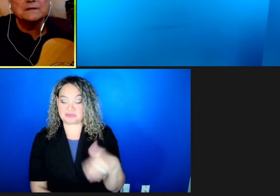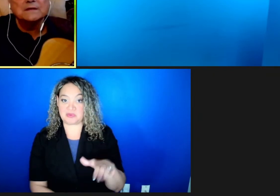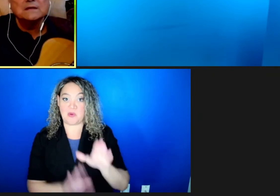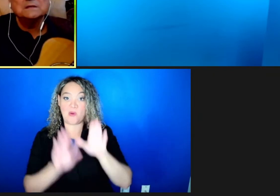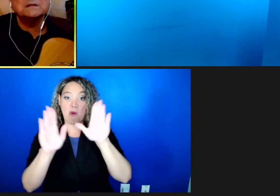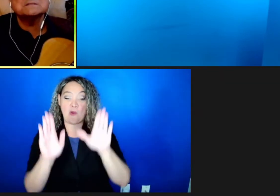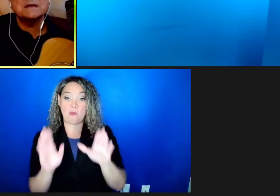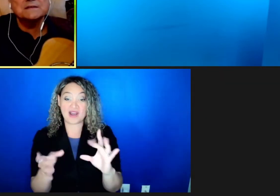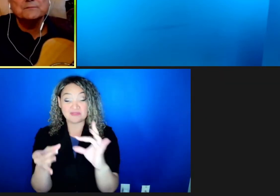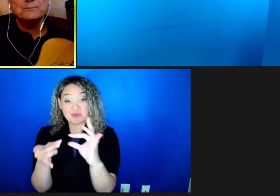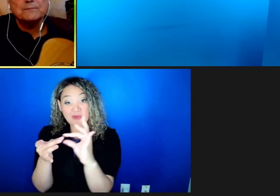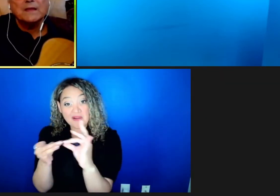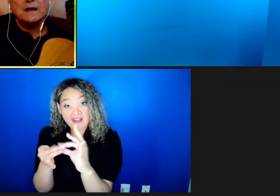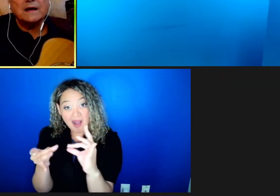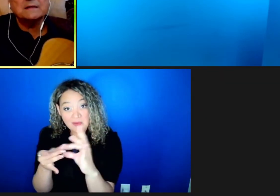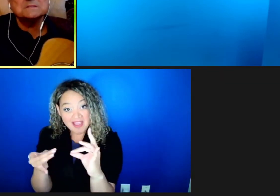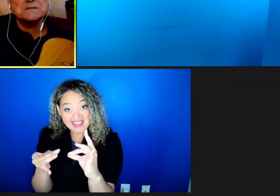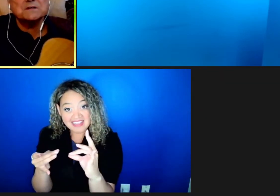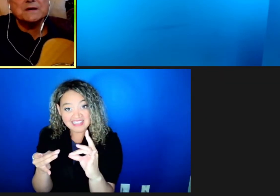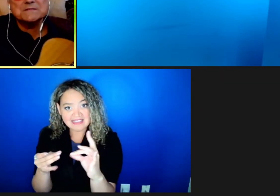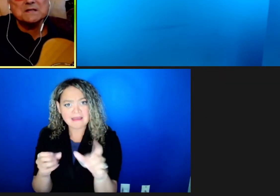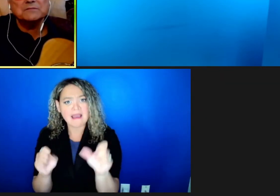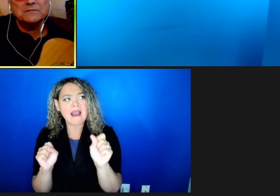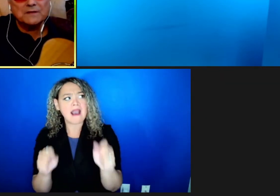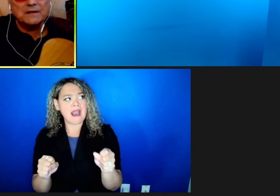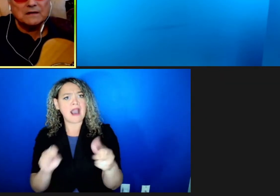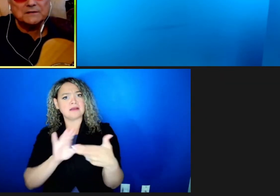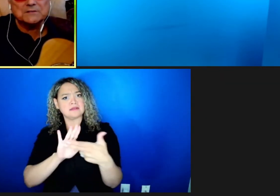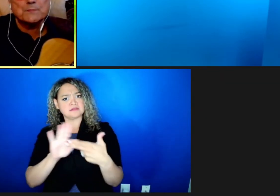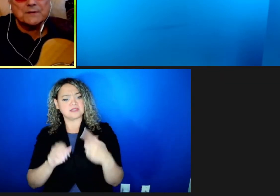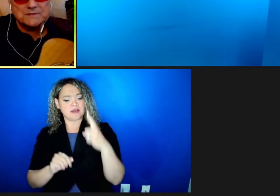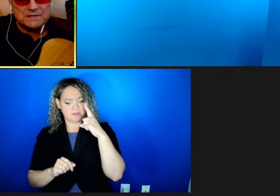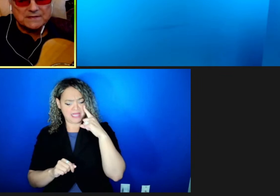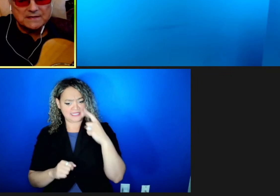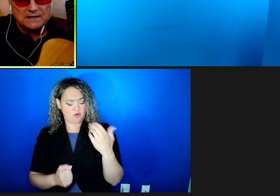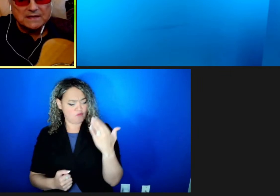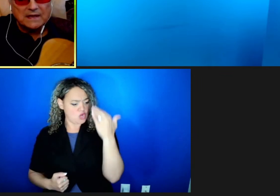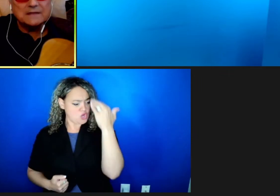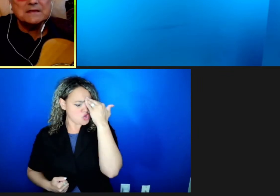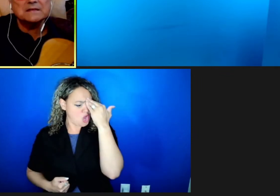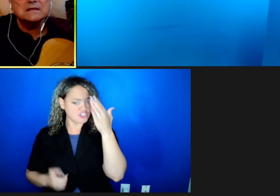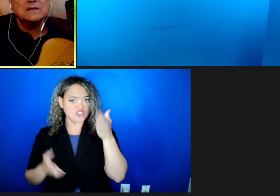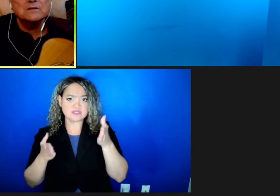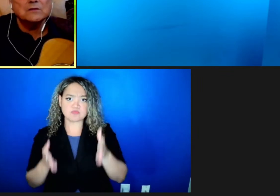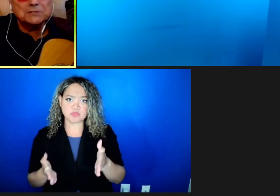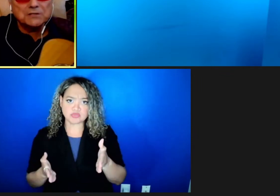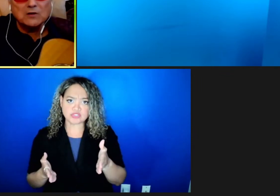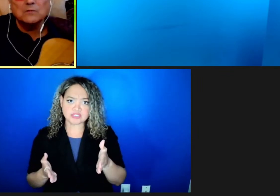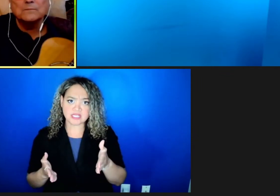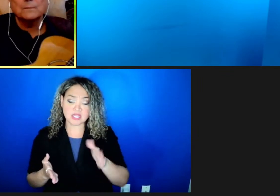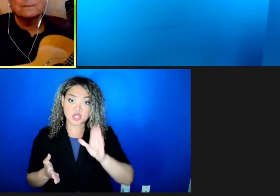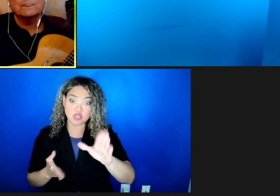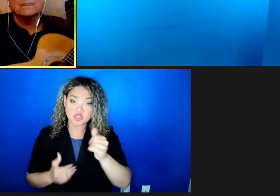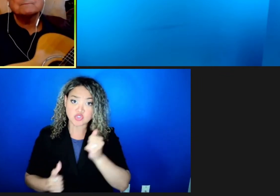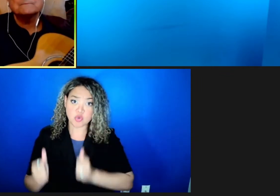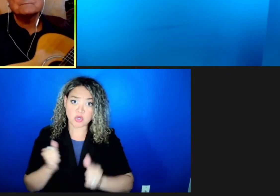comment. She said, I consider myself a very conscious person, and yet your